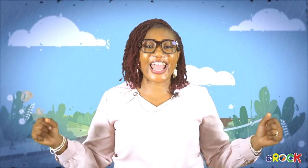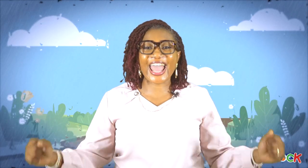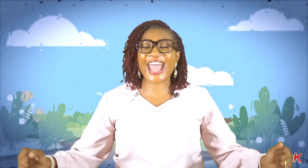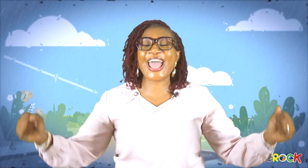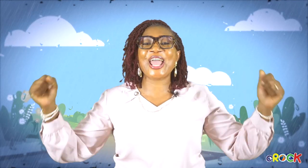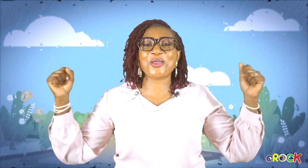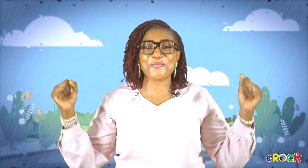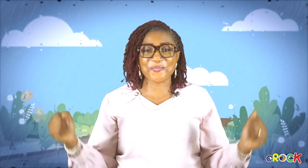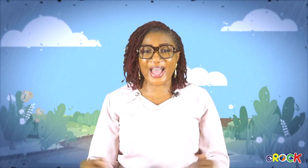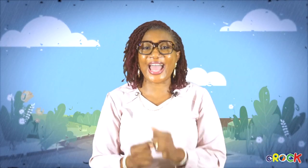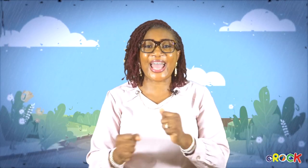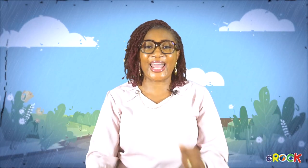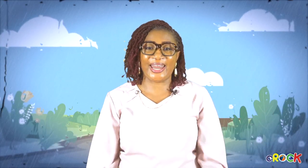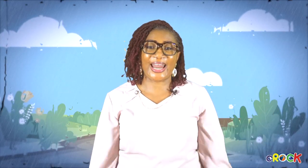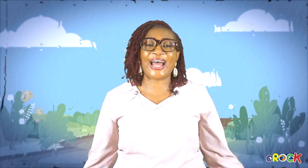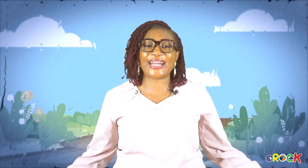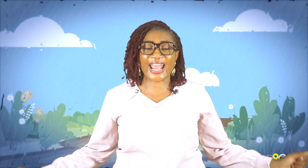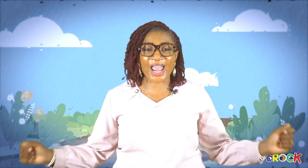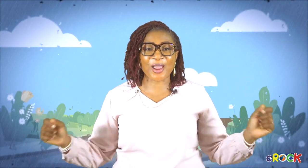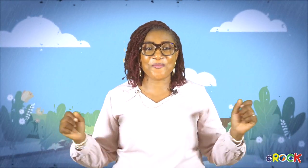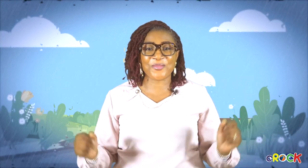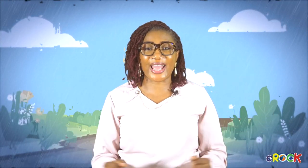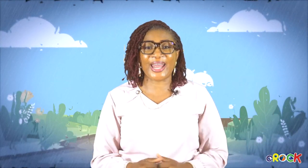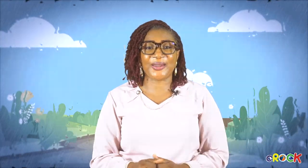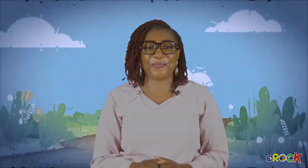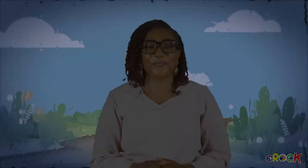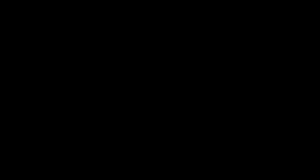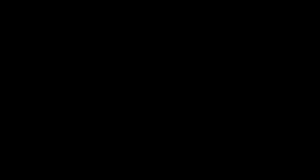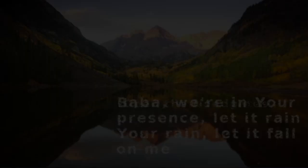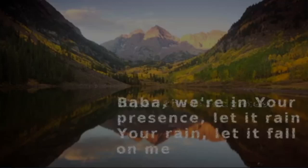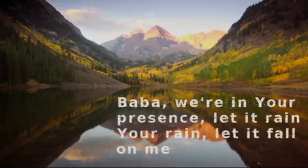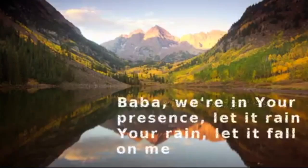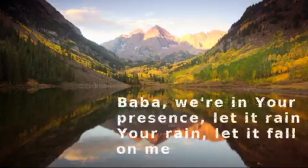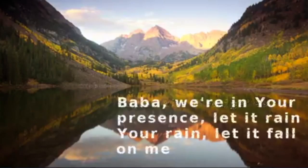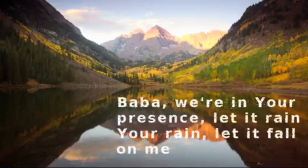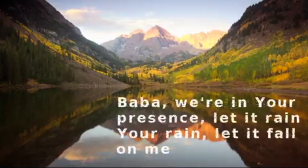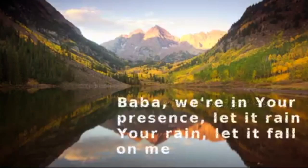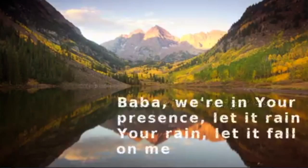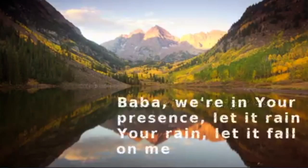rain. Amen and amen.